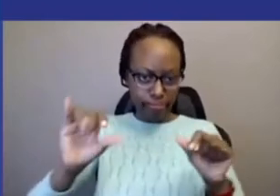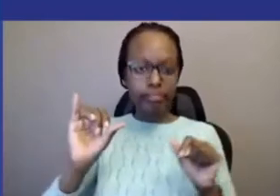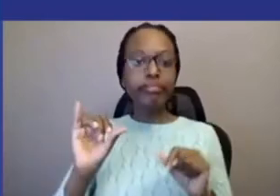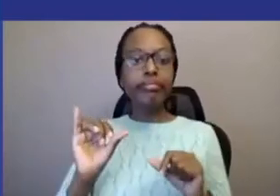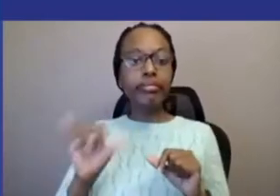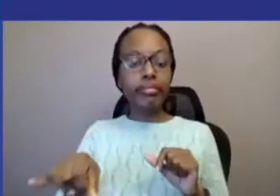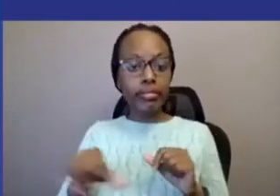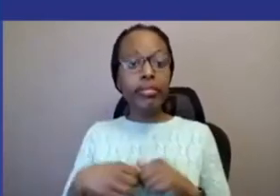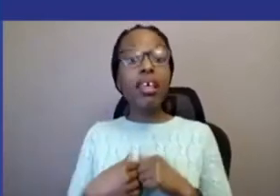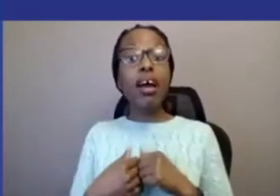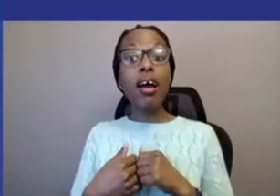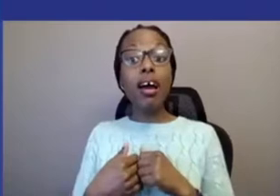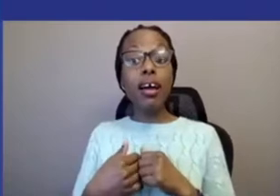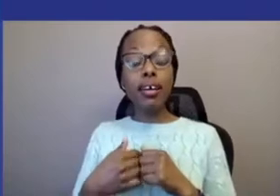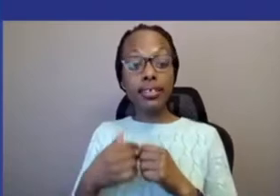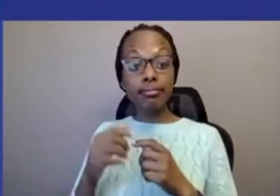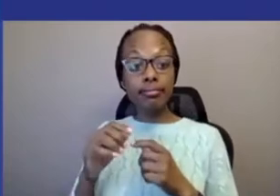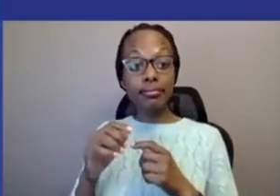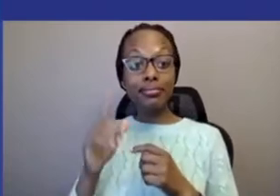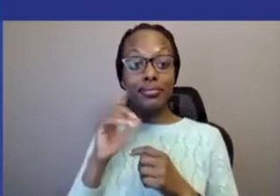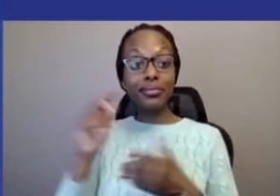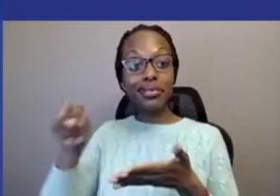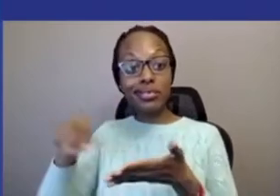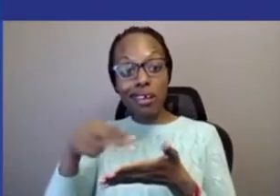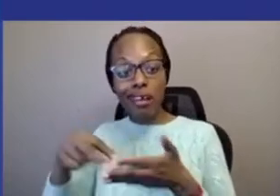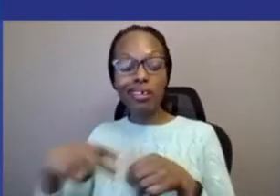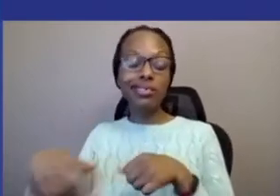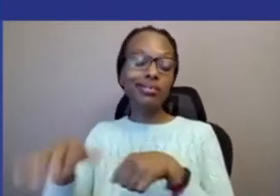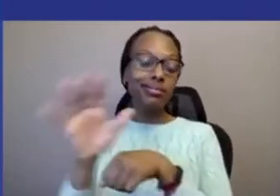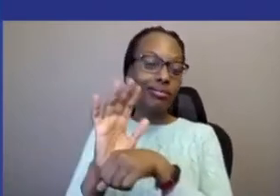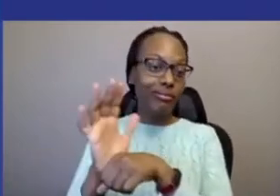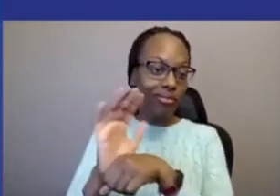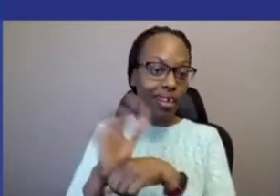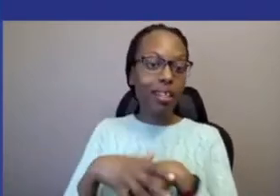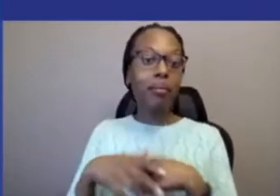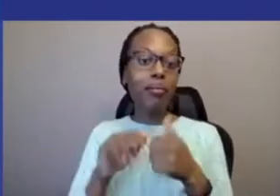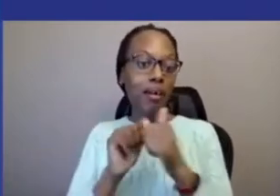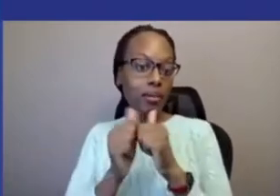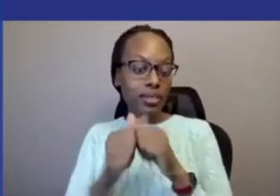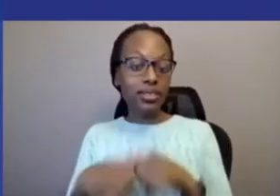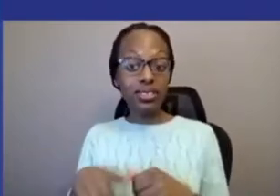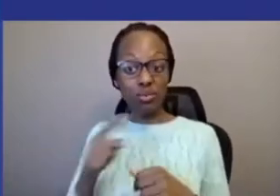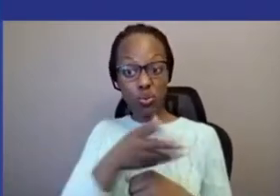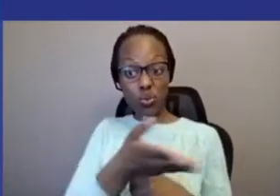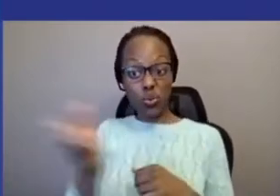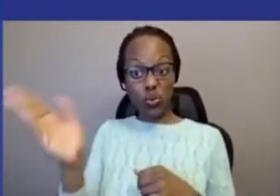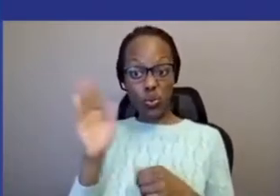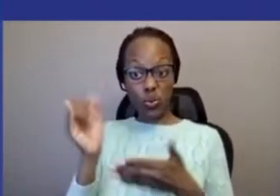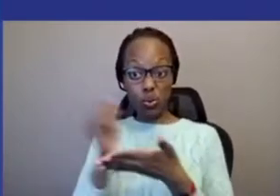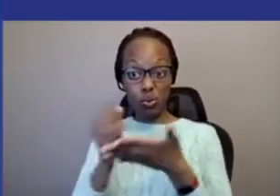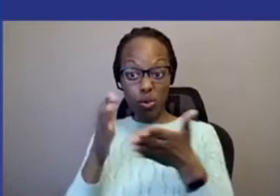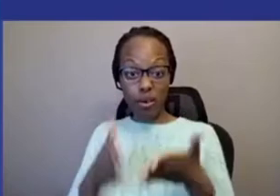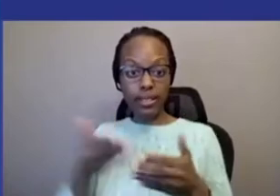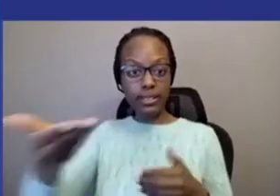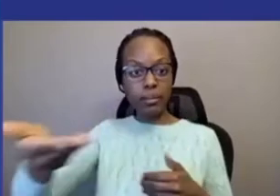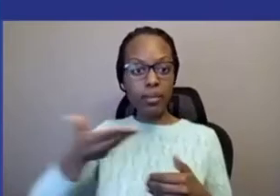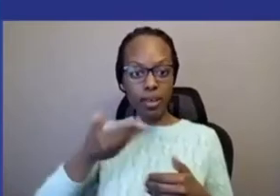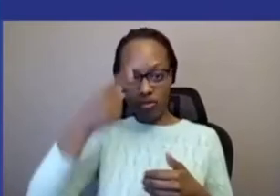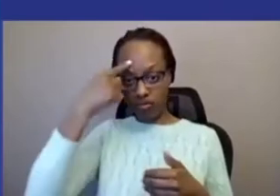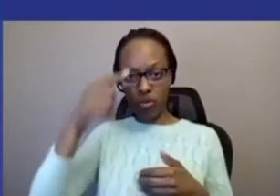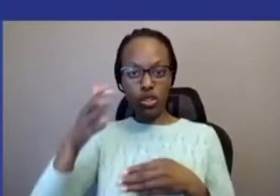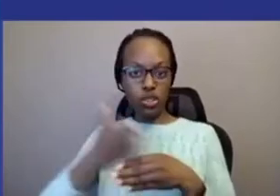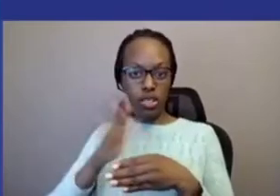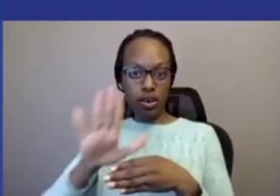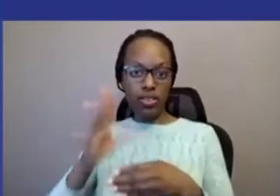competition. This distinguished panel of artists have been invited to share their experiences and